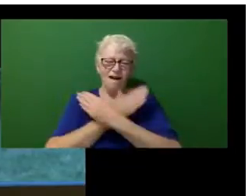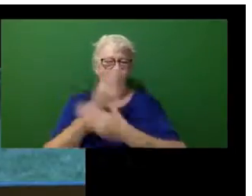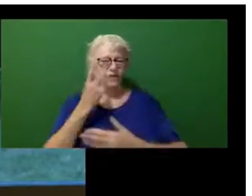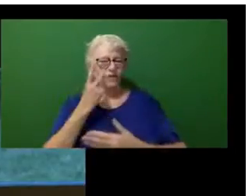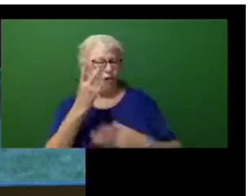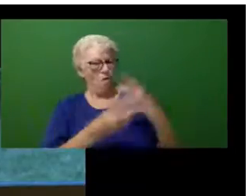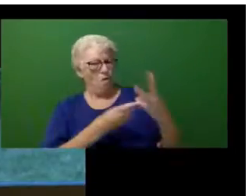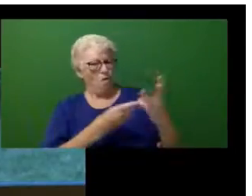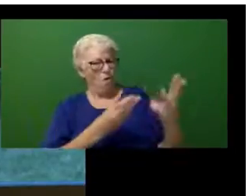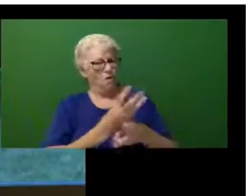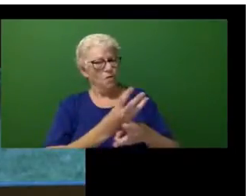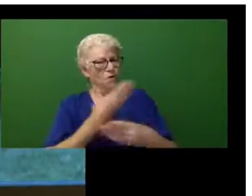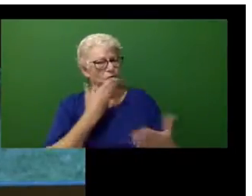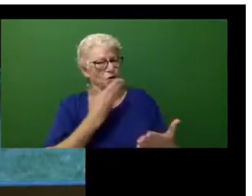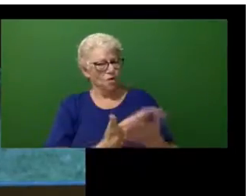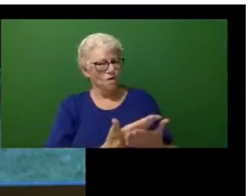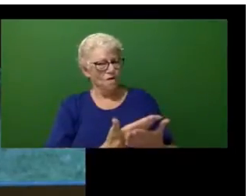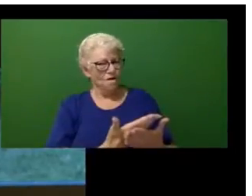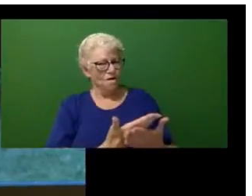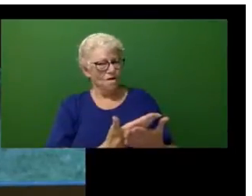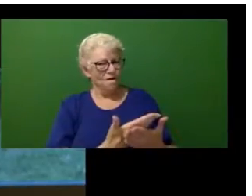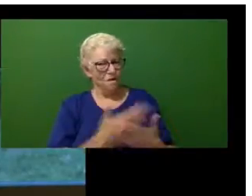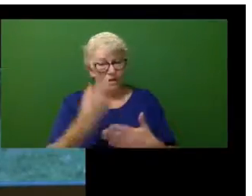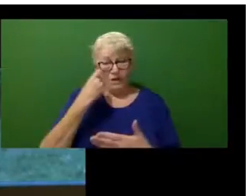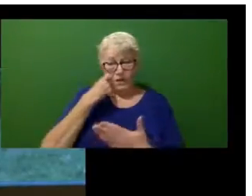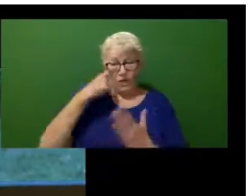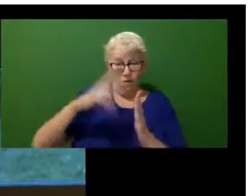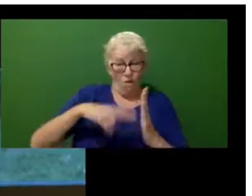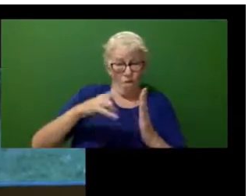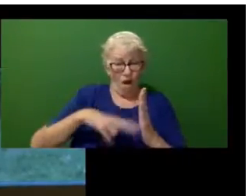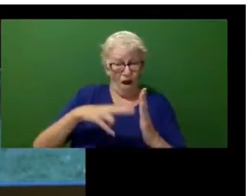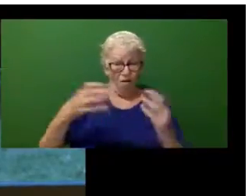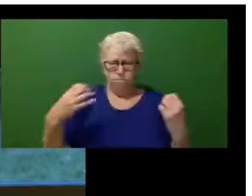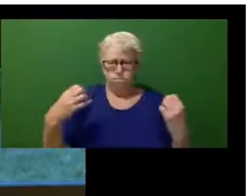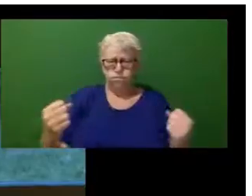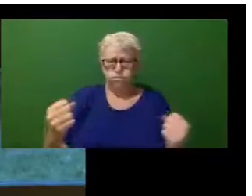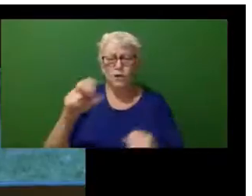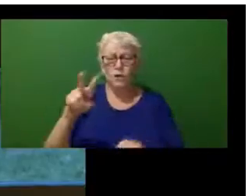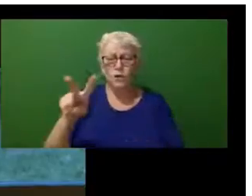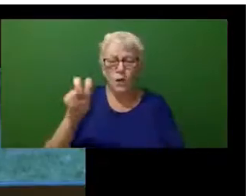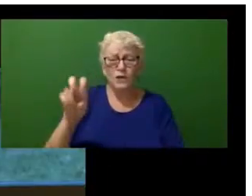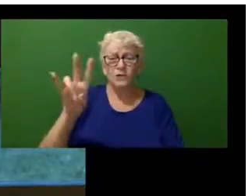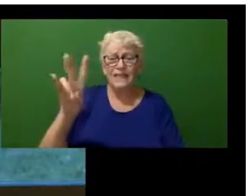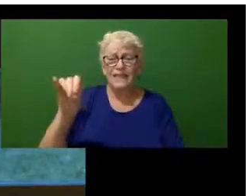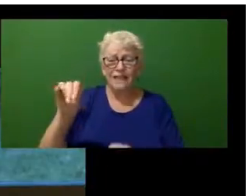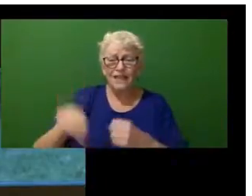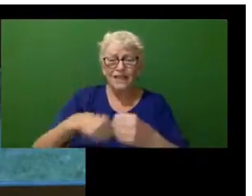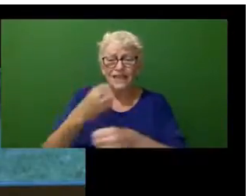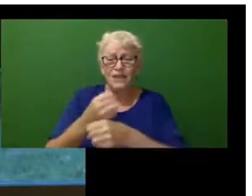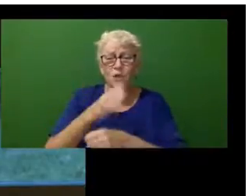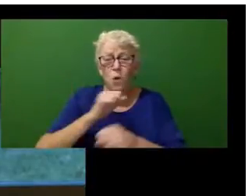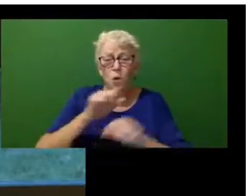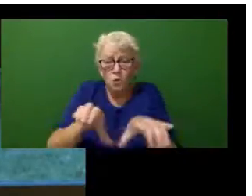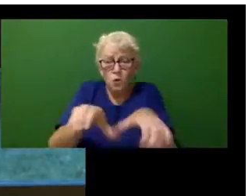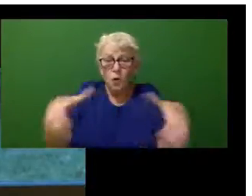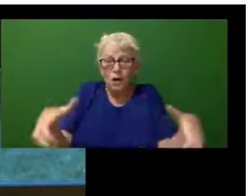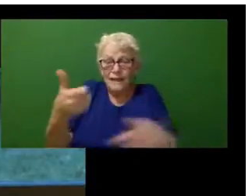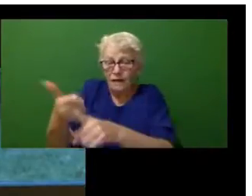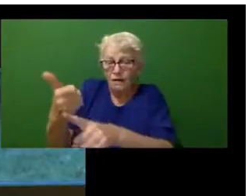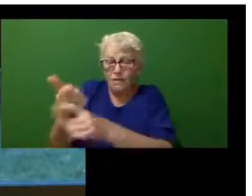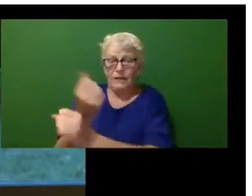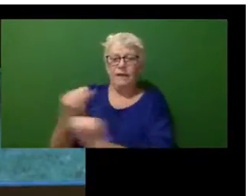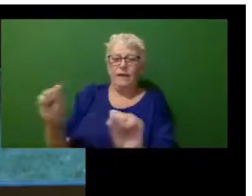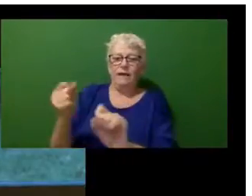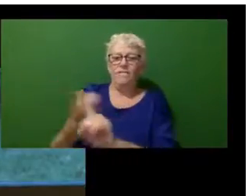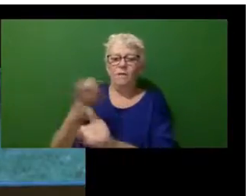and God saw that the world was good. We just read this powerful text from a 270-year-old Torah